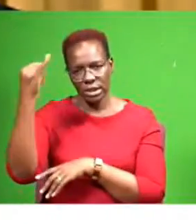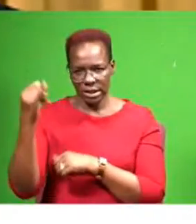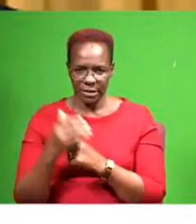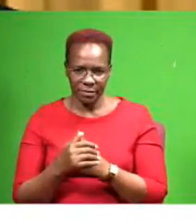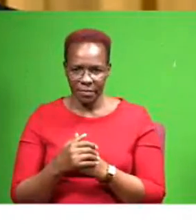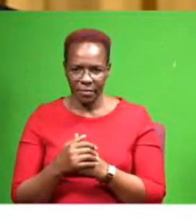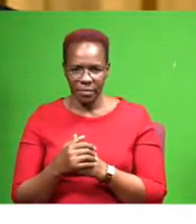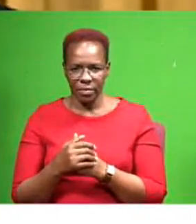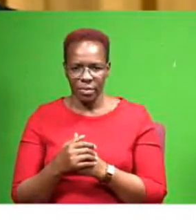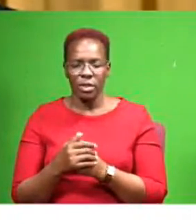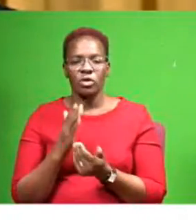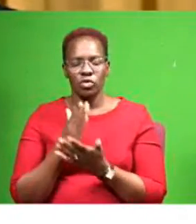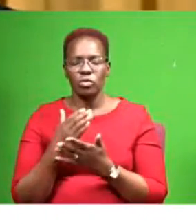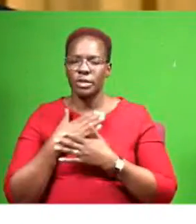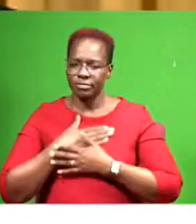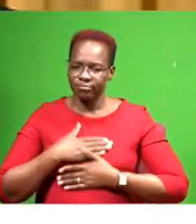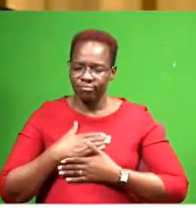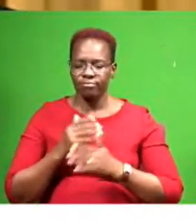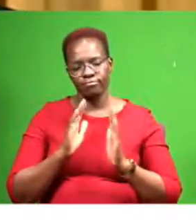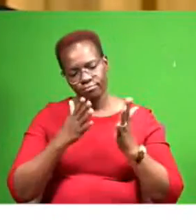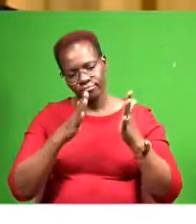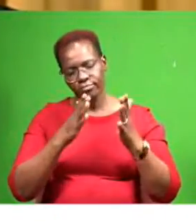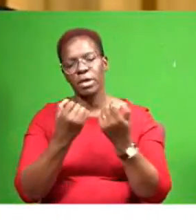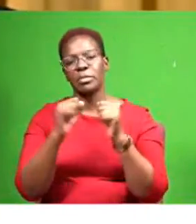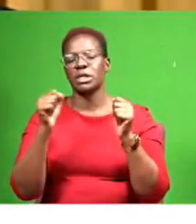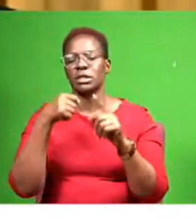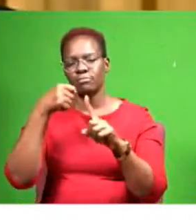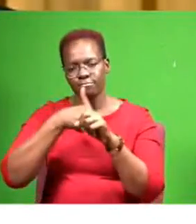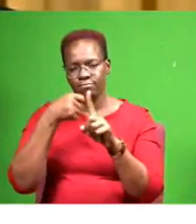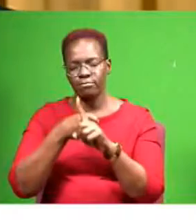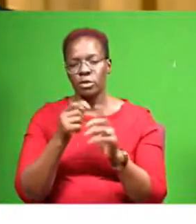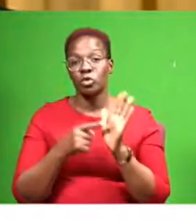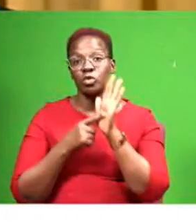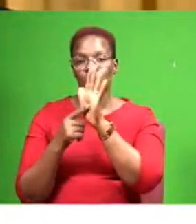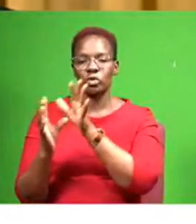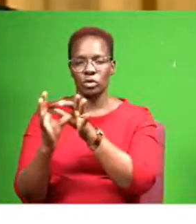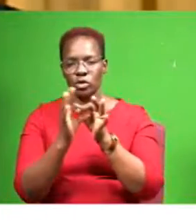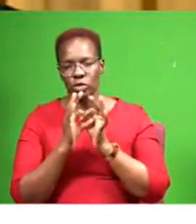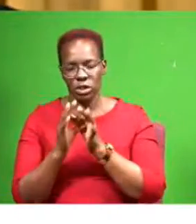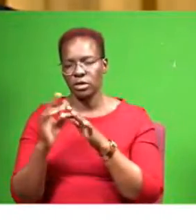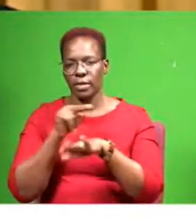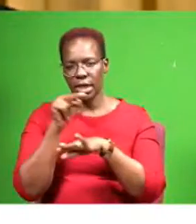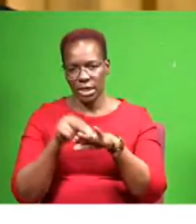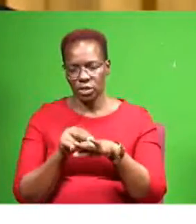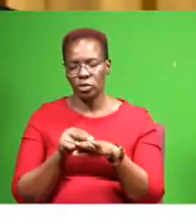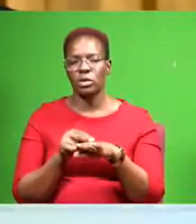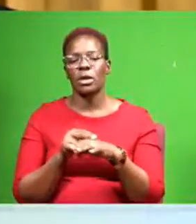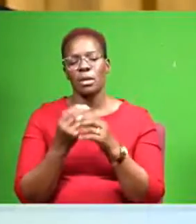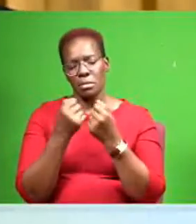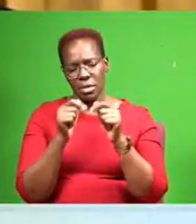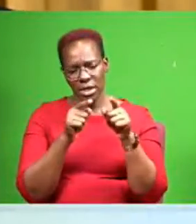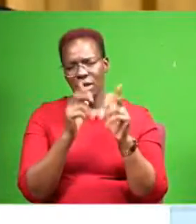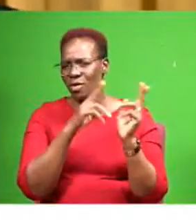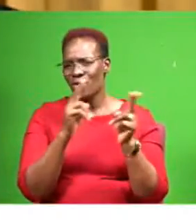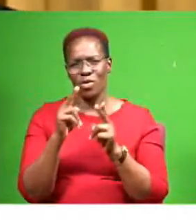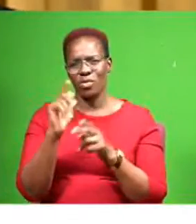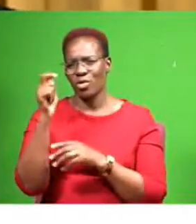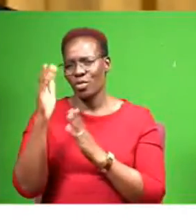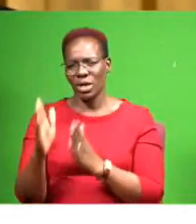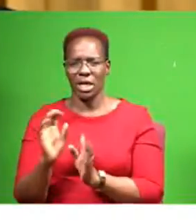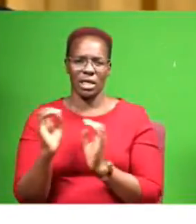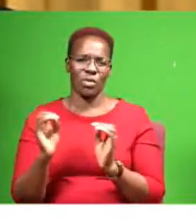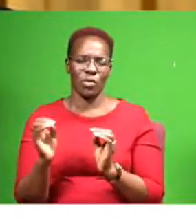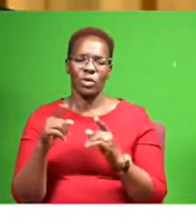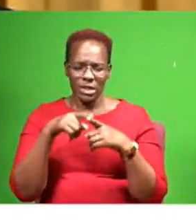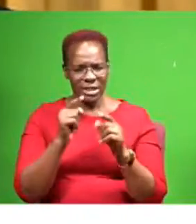I do appreciate and commend the President's efforts in fostering the unity of the nation, the President is not an ordinary citizen. He remains